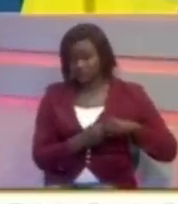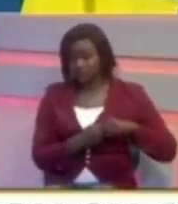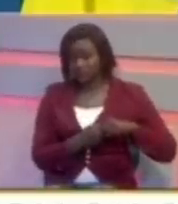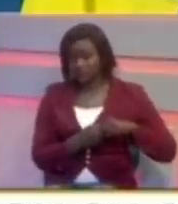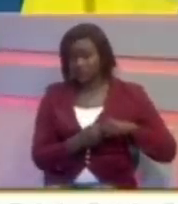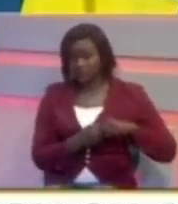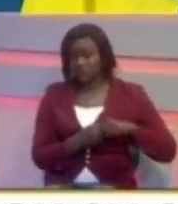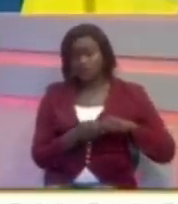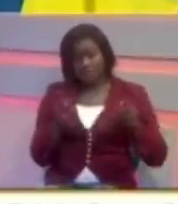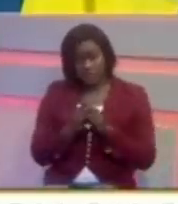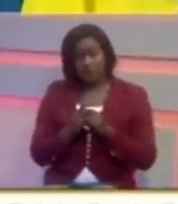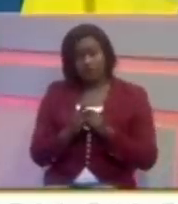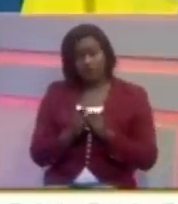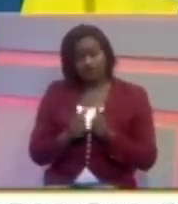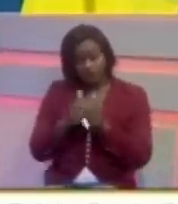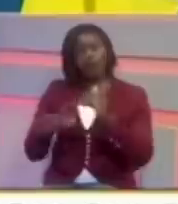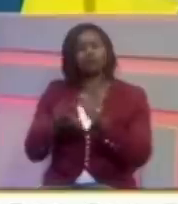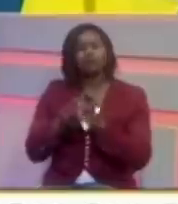and legally we shall see what to do about them.